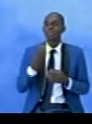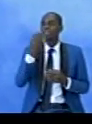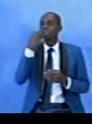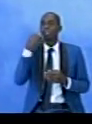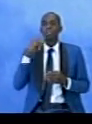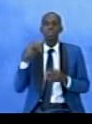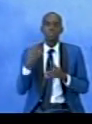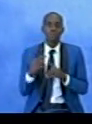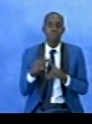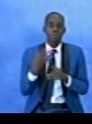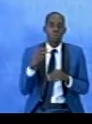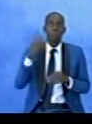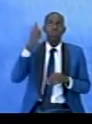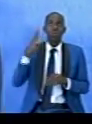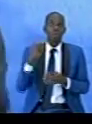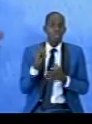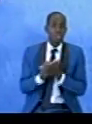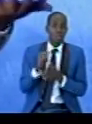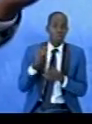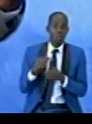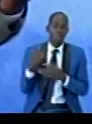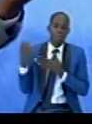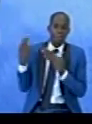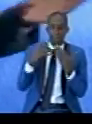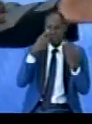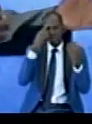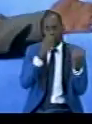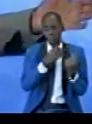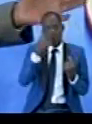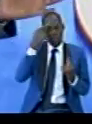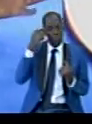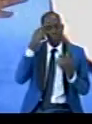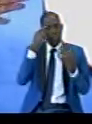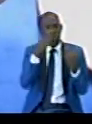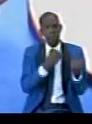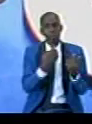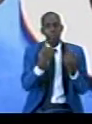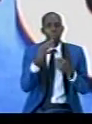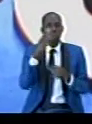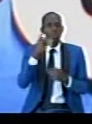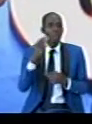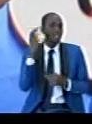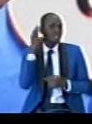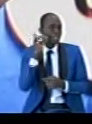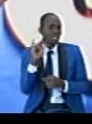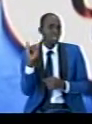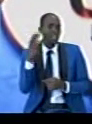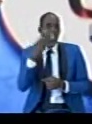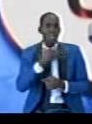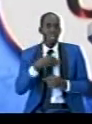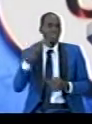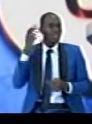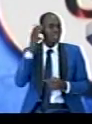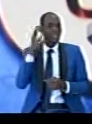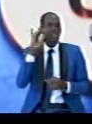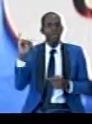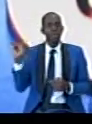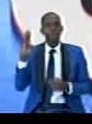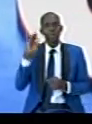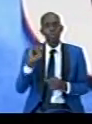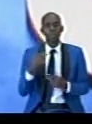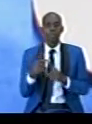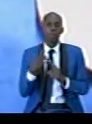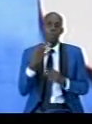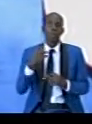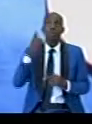brings faith. Faith coming by hearing, and hearing by the word of God. And when faith comes in, fear has